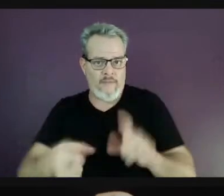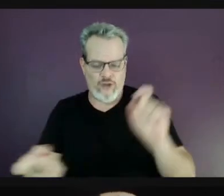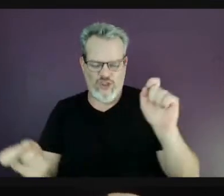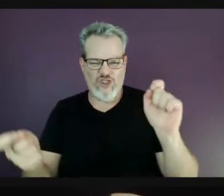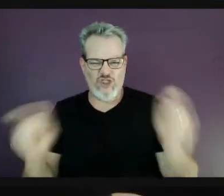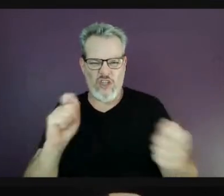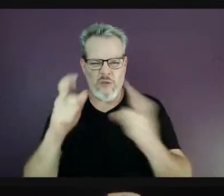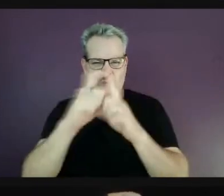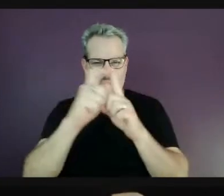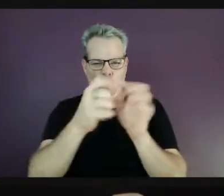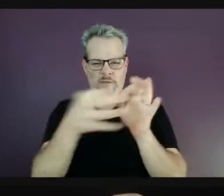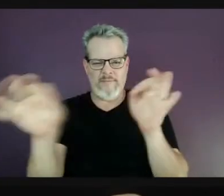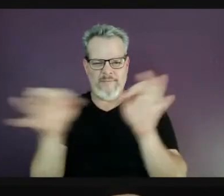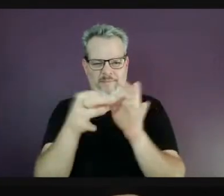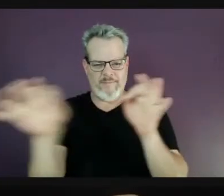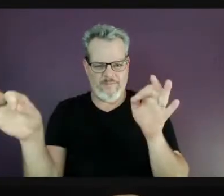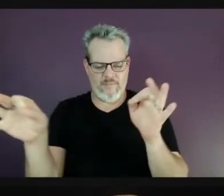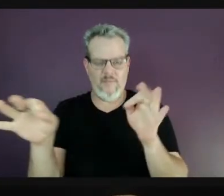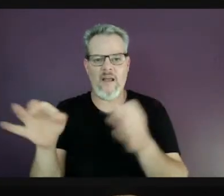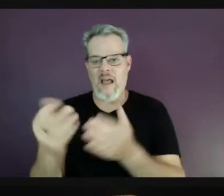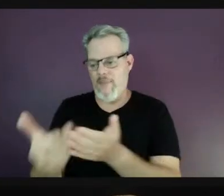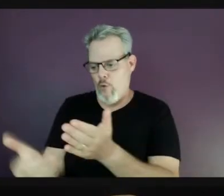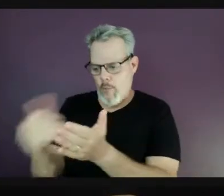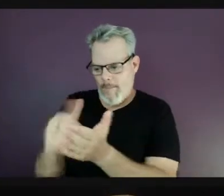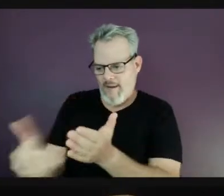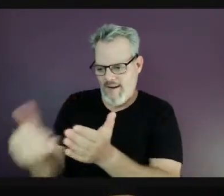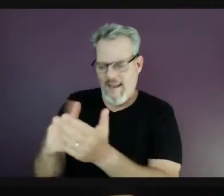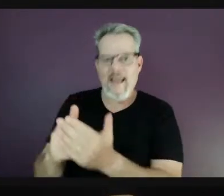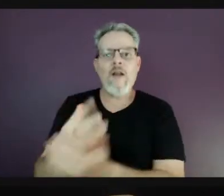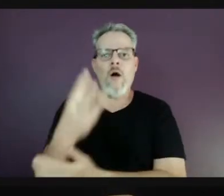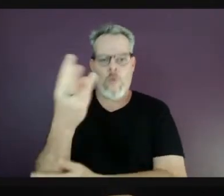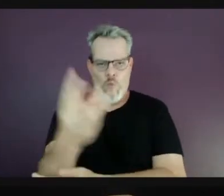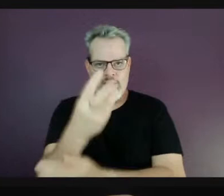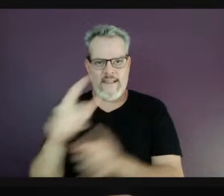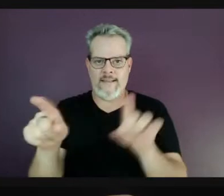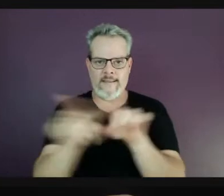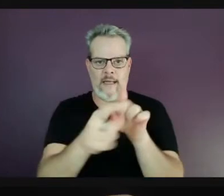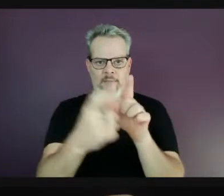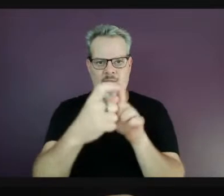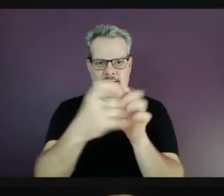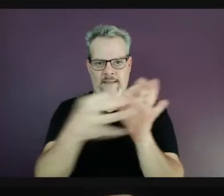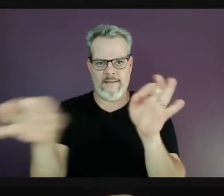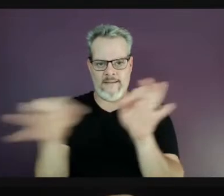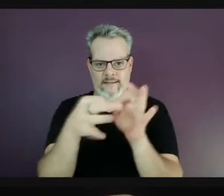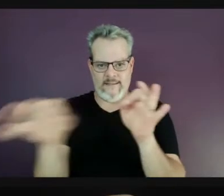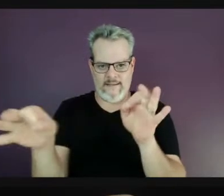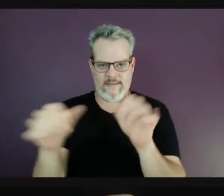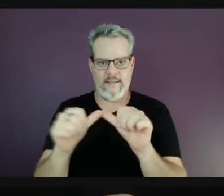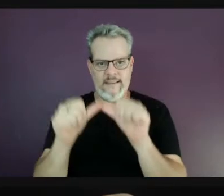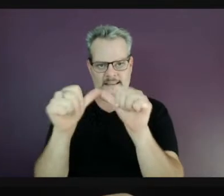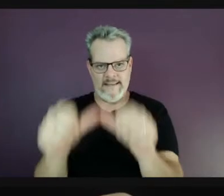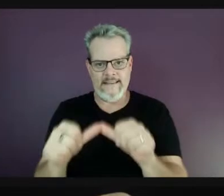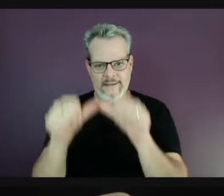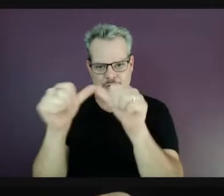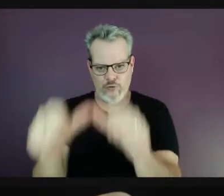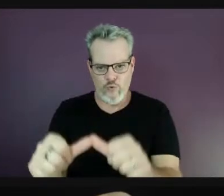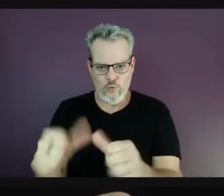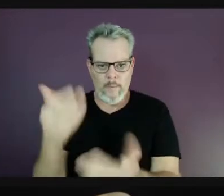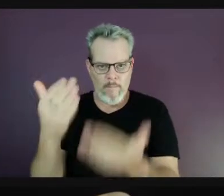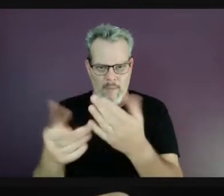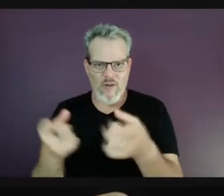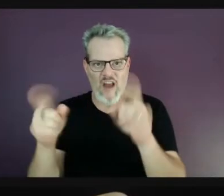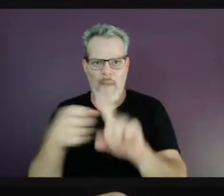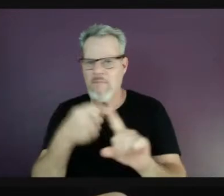there. And they repeat that wording once again on Wednesday. Episodic unrest continues, could emerge with little